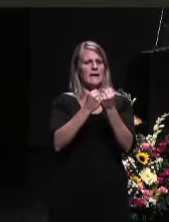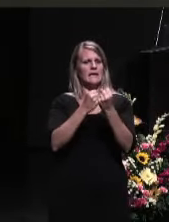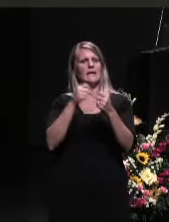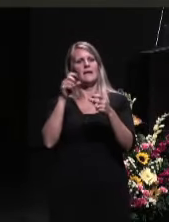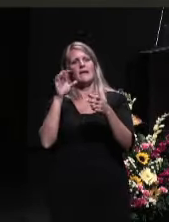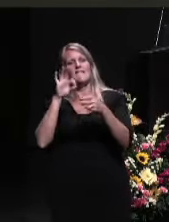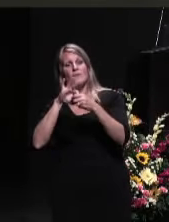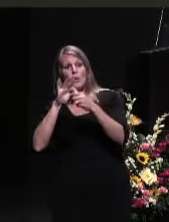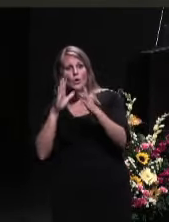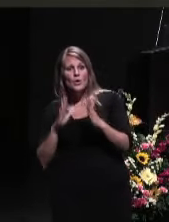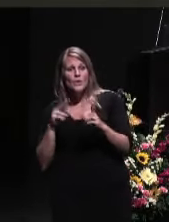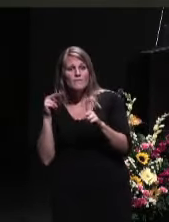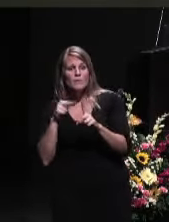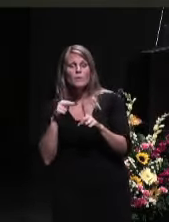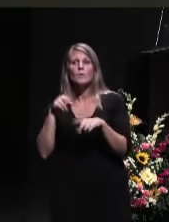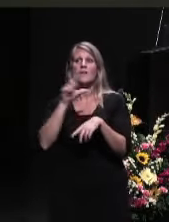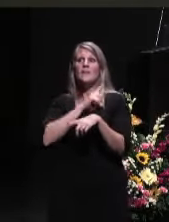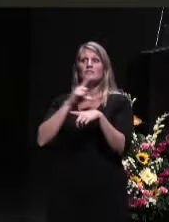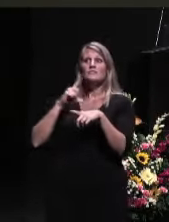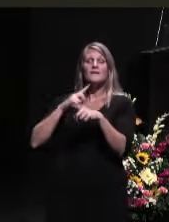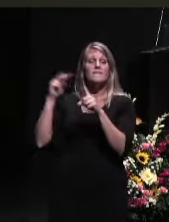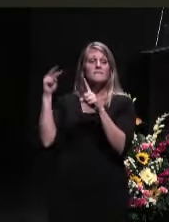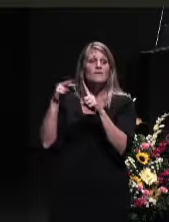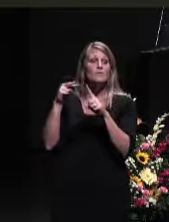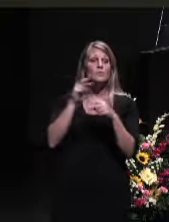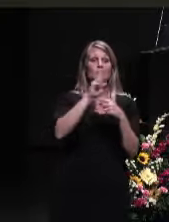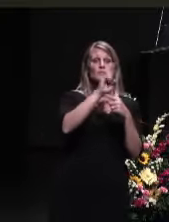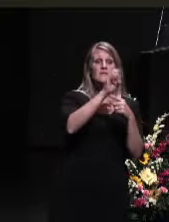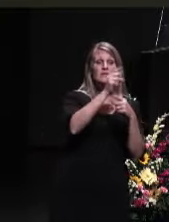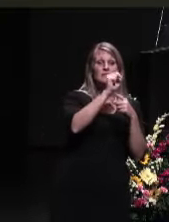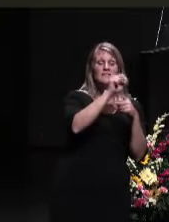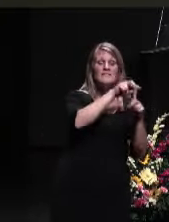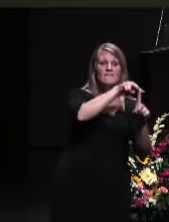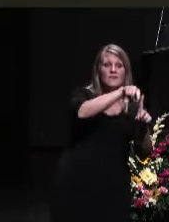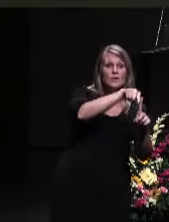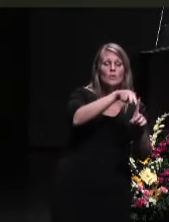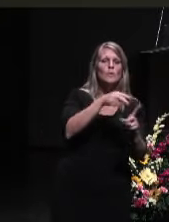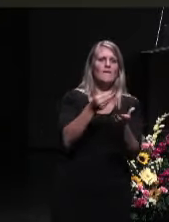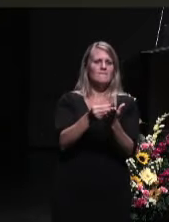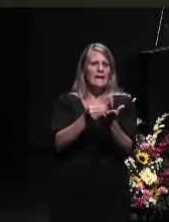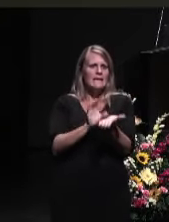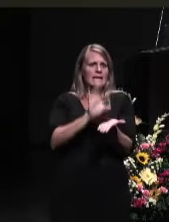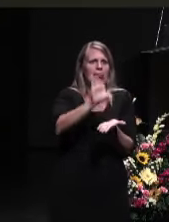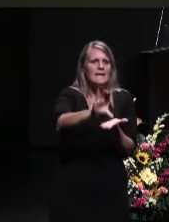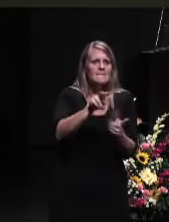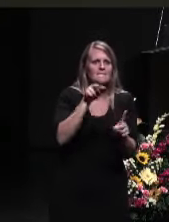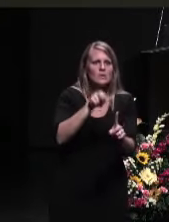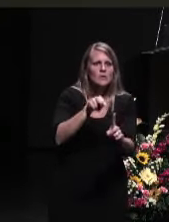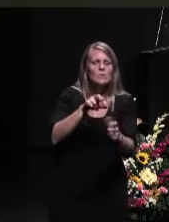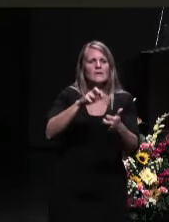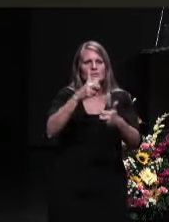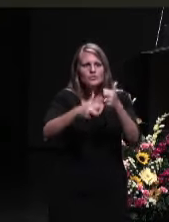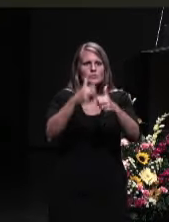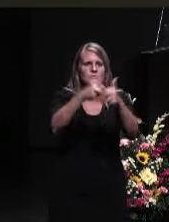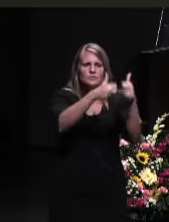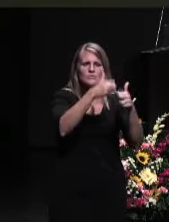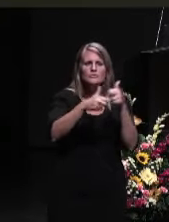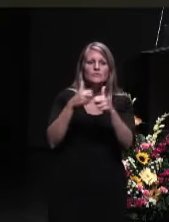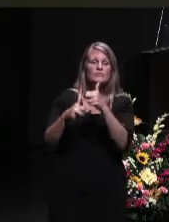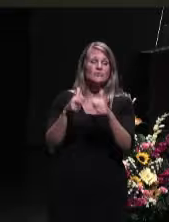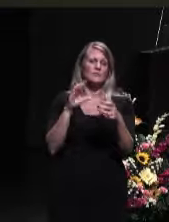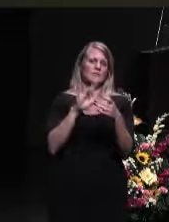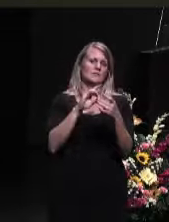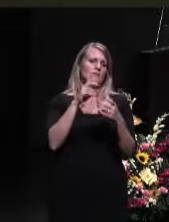views, become legislative views, become regent views, and ultimately become funding issues, especially in public